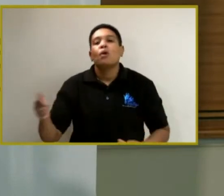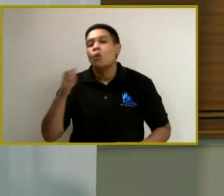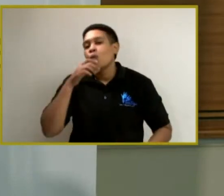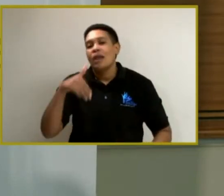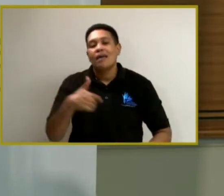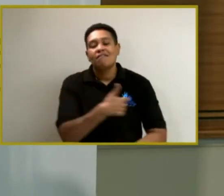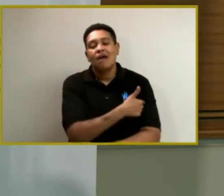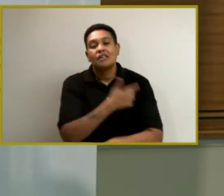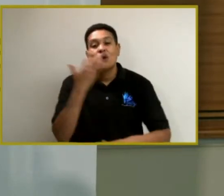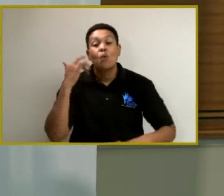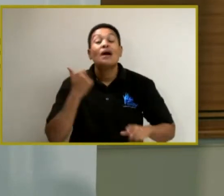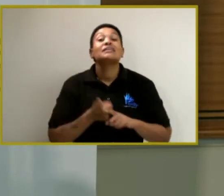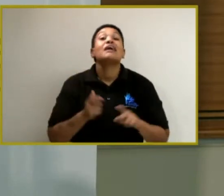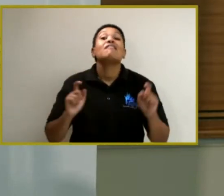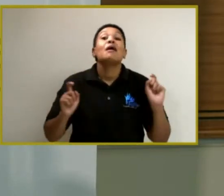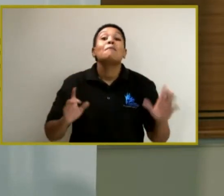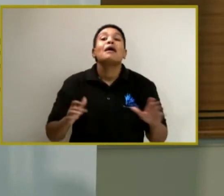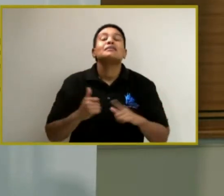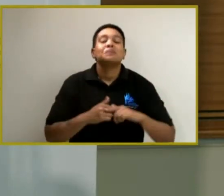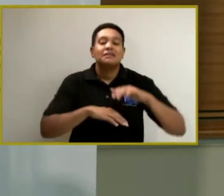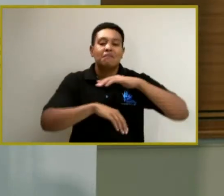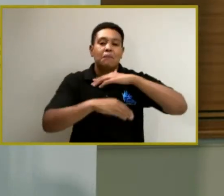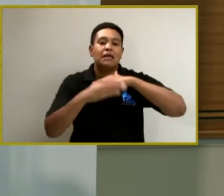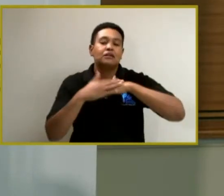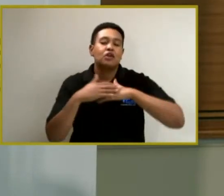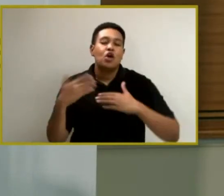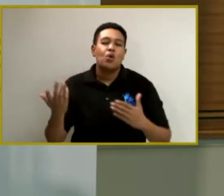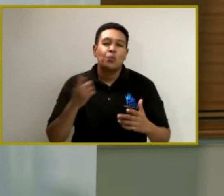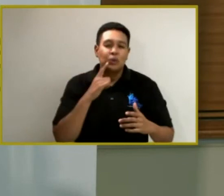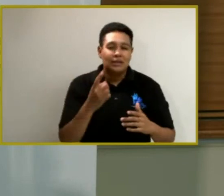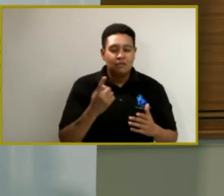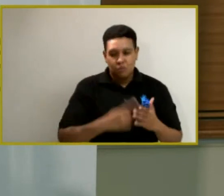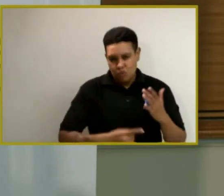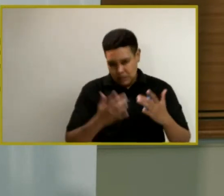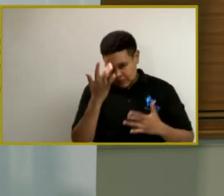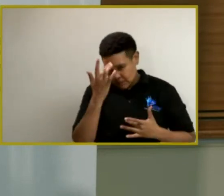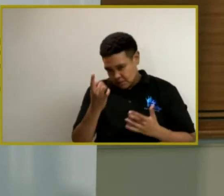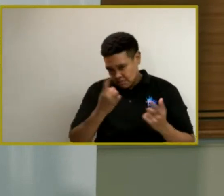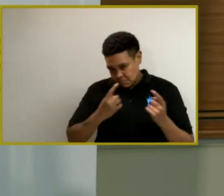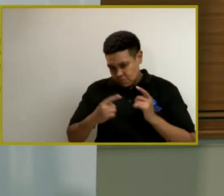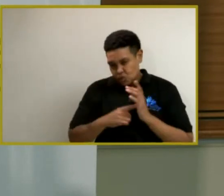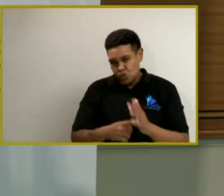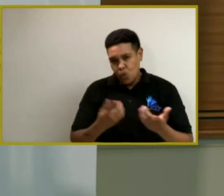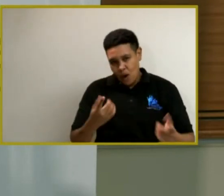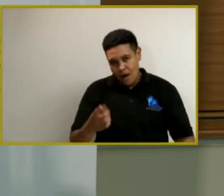because the management is based on the symptoms that they present with.